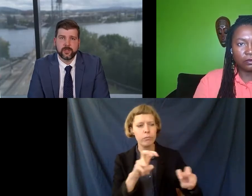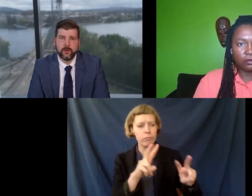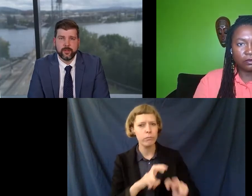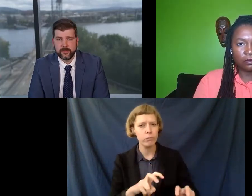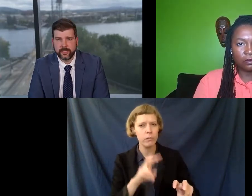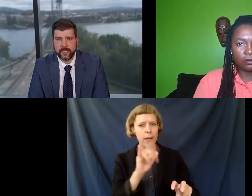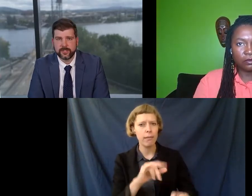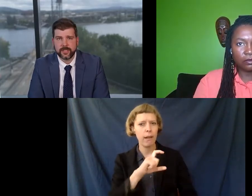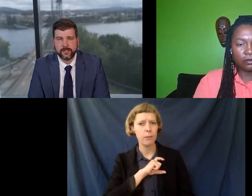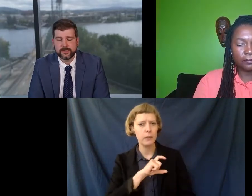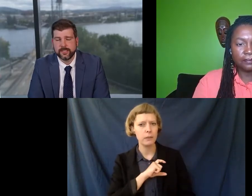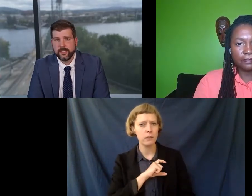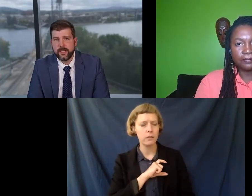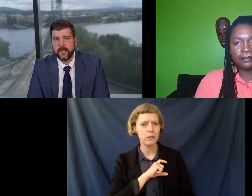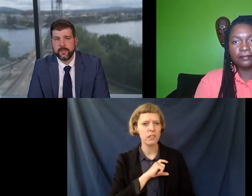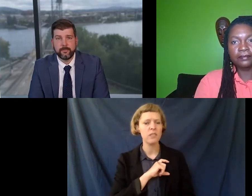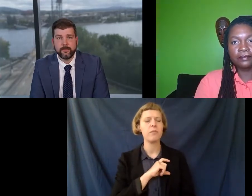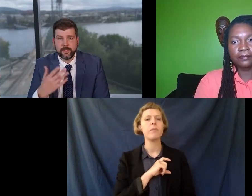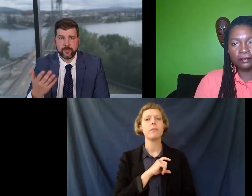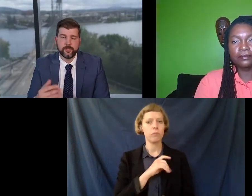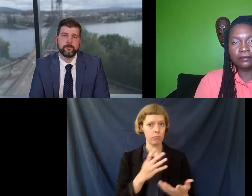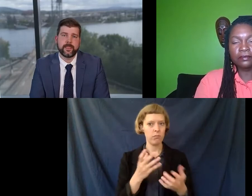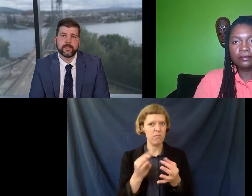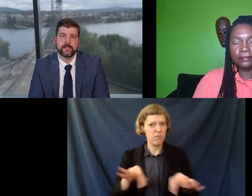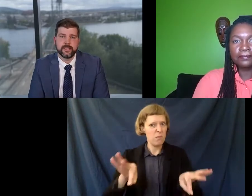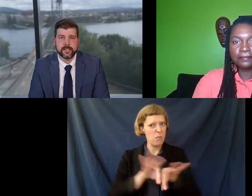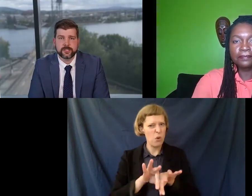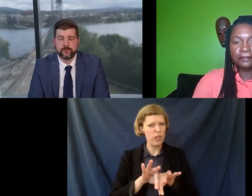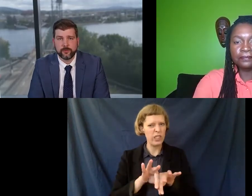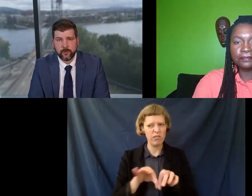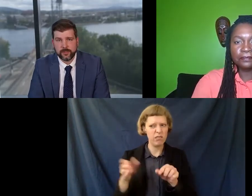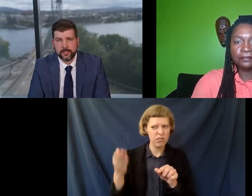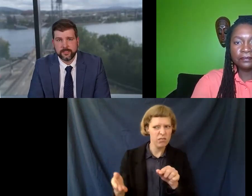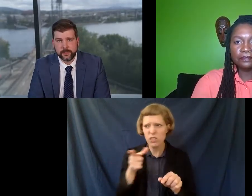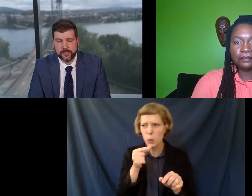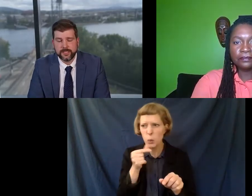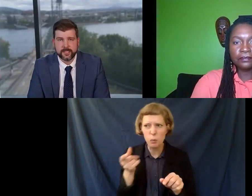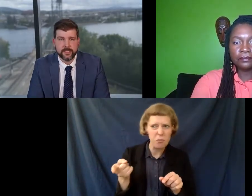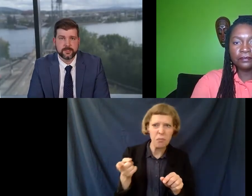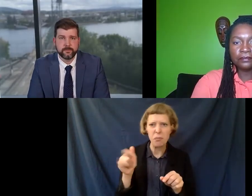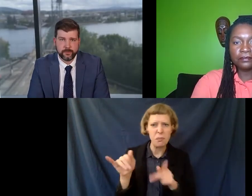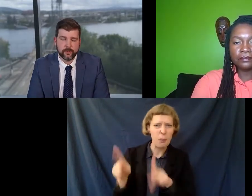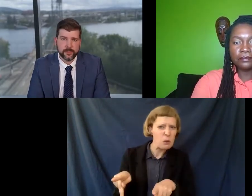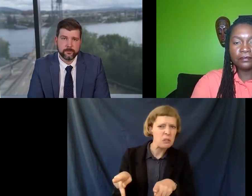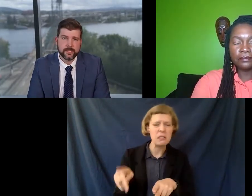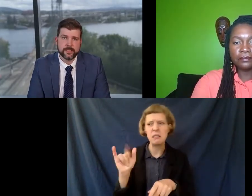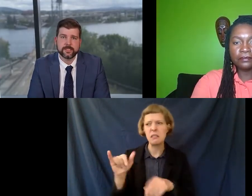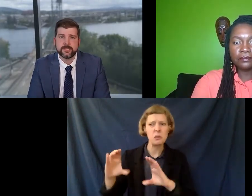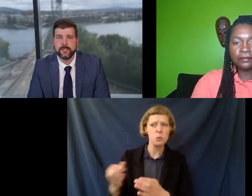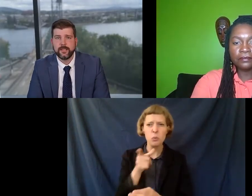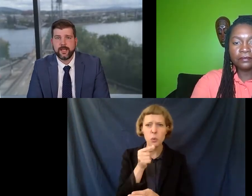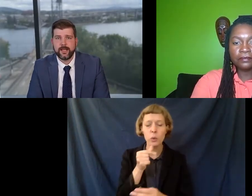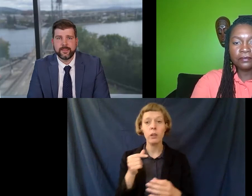officers when they're engaged in conduct that might be criminal? And the answer for Portland police is Portland